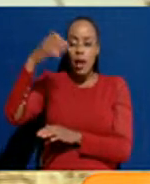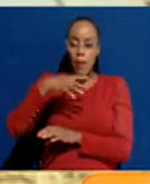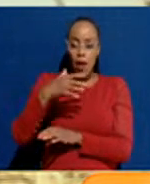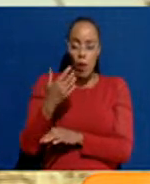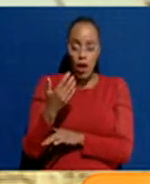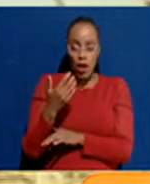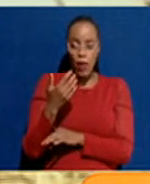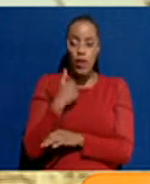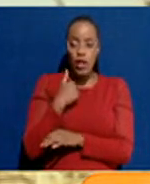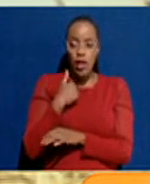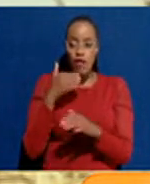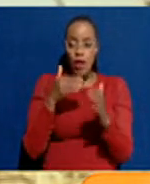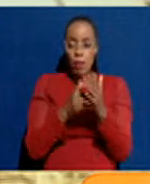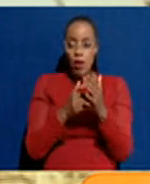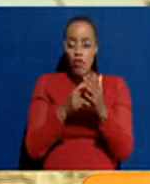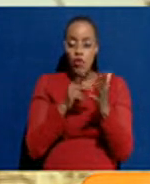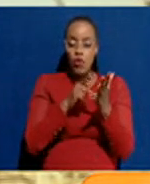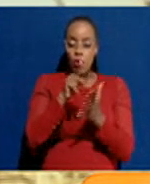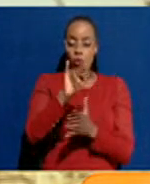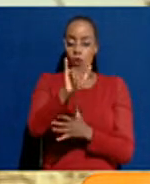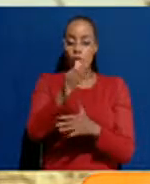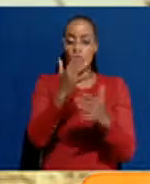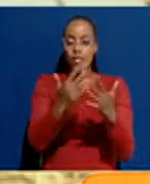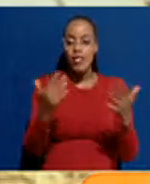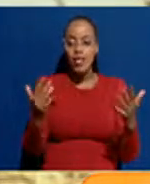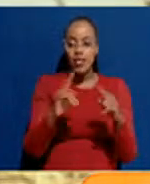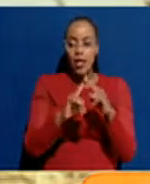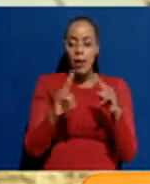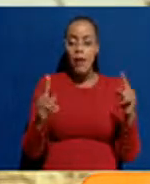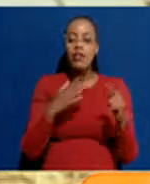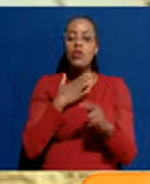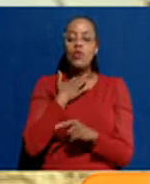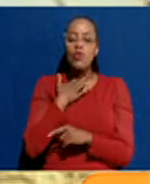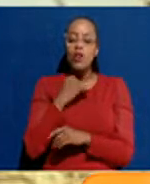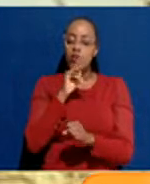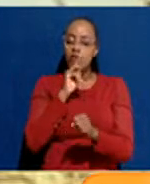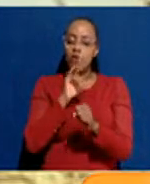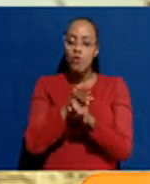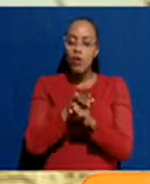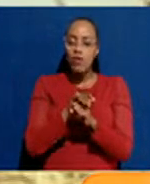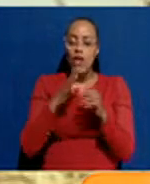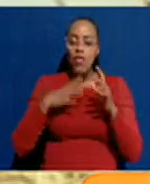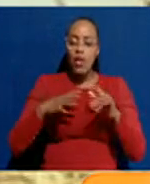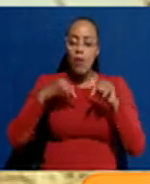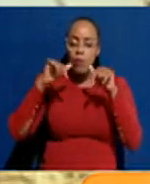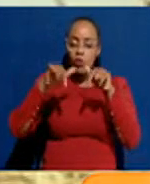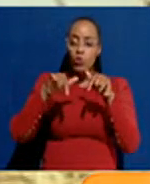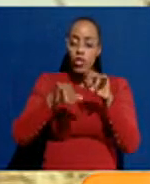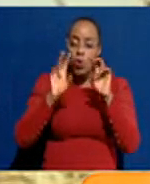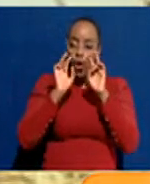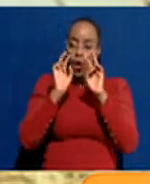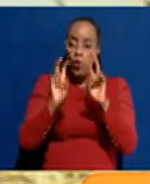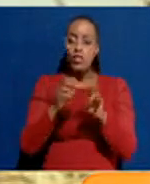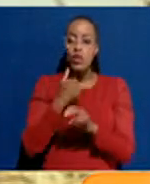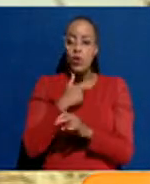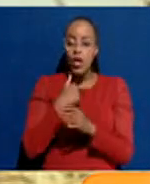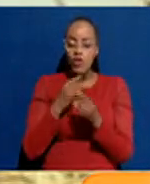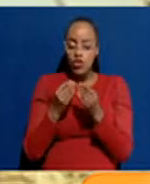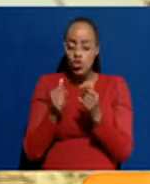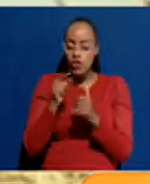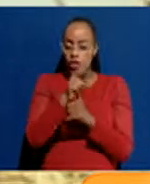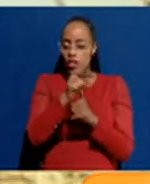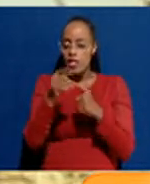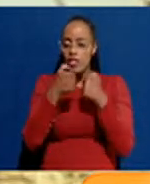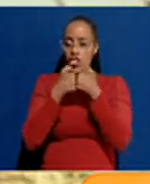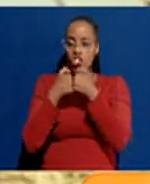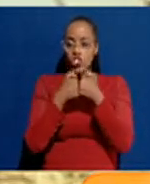barred from procuring these items. But I want to assure the listeners today that we have been able to overcome some of those